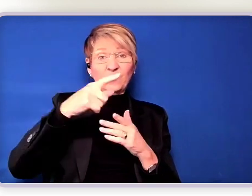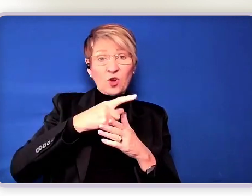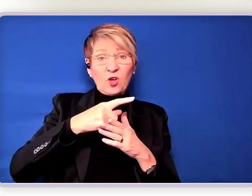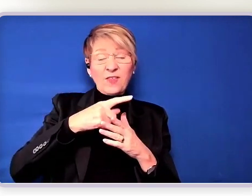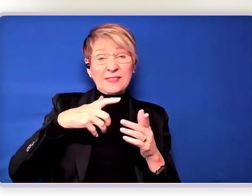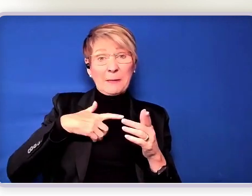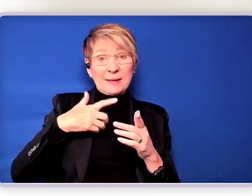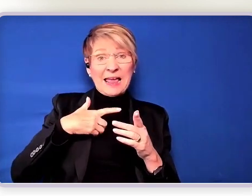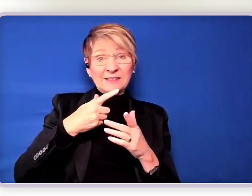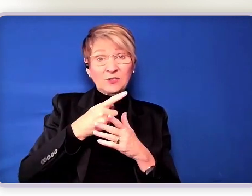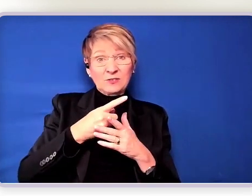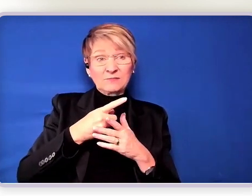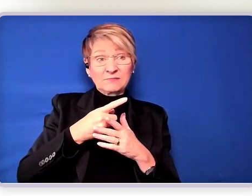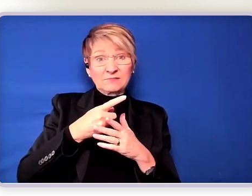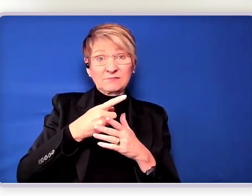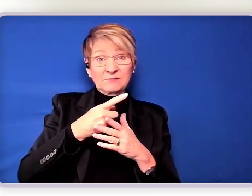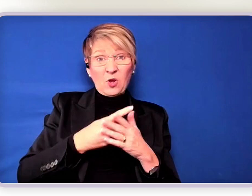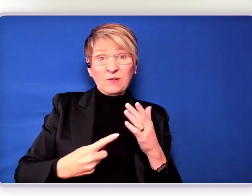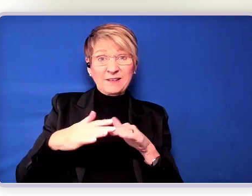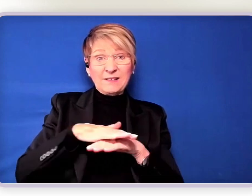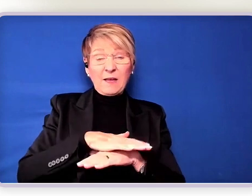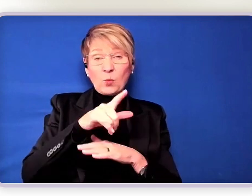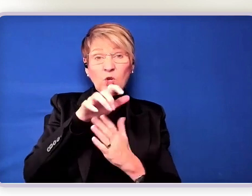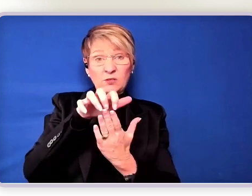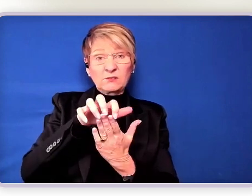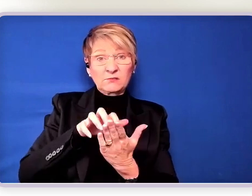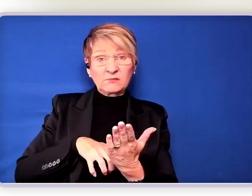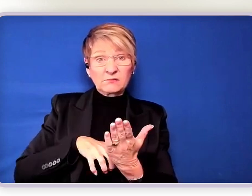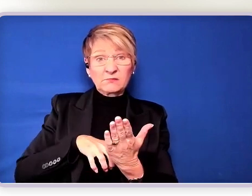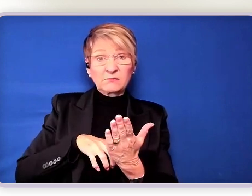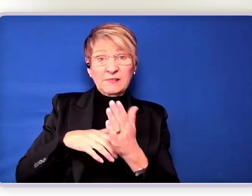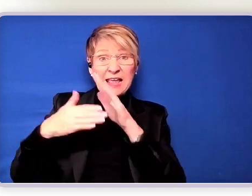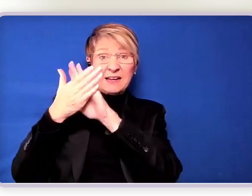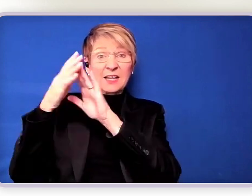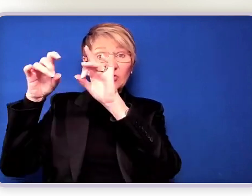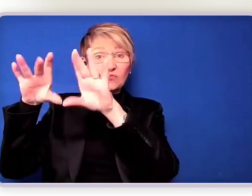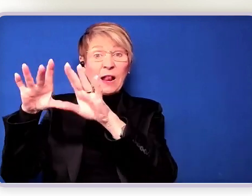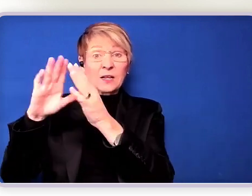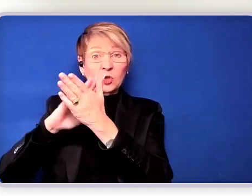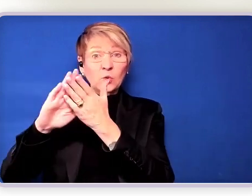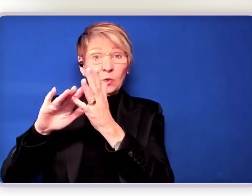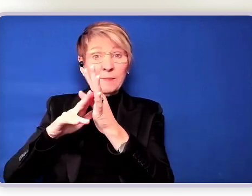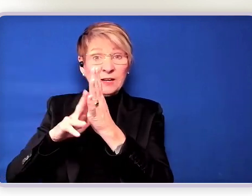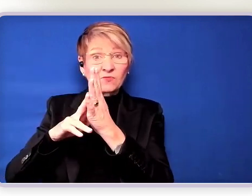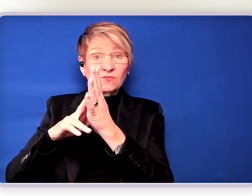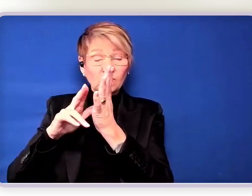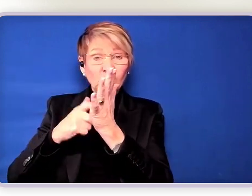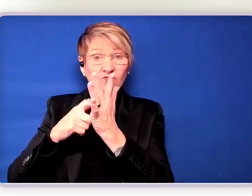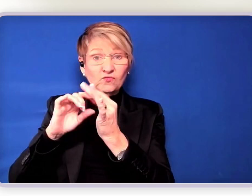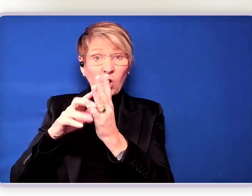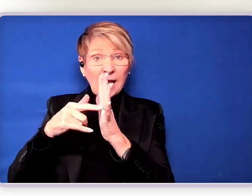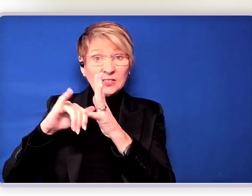the court can only cover what you've done at the Australian Human Rights Commission. Bit different with